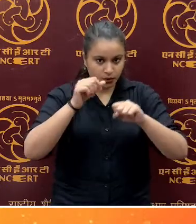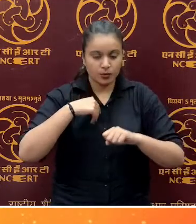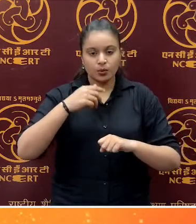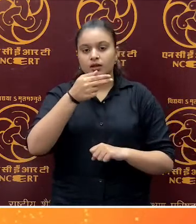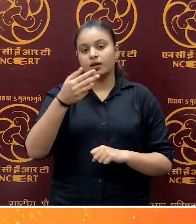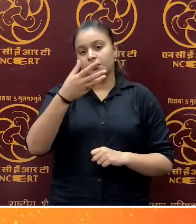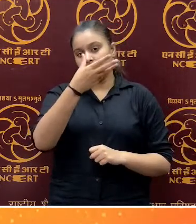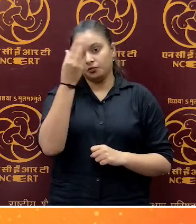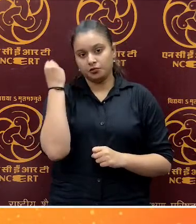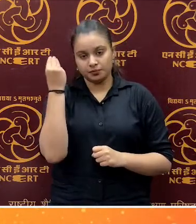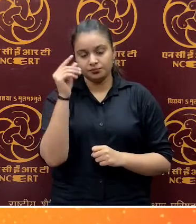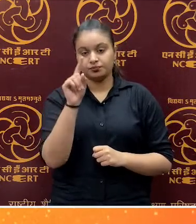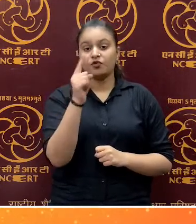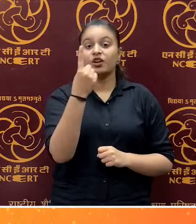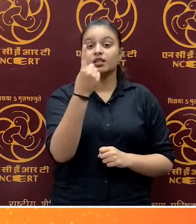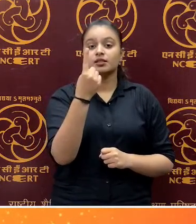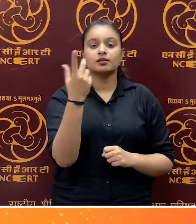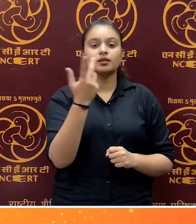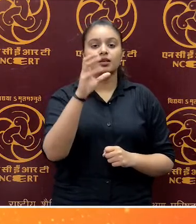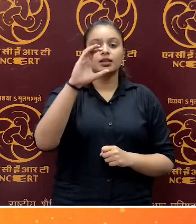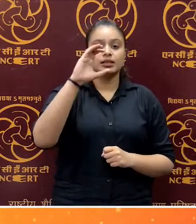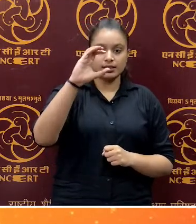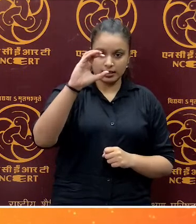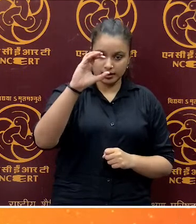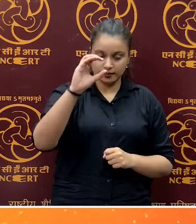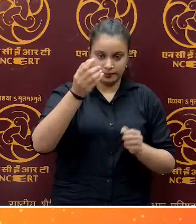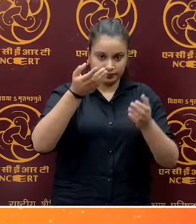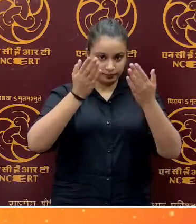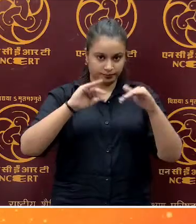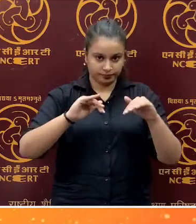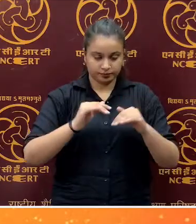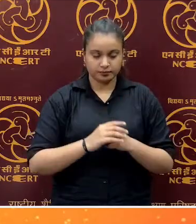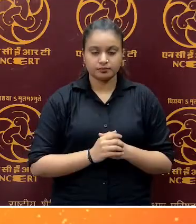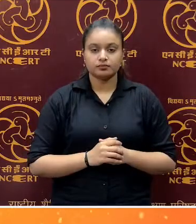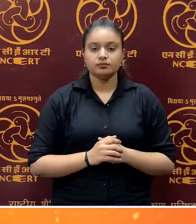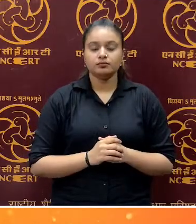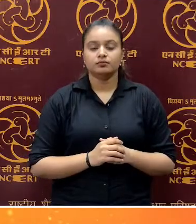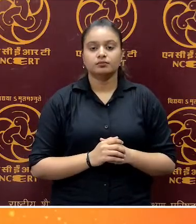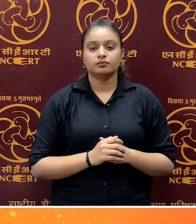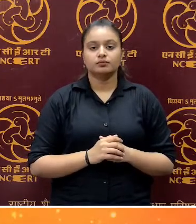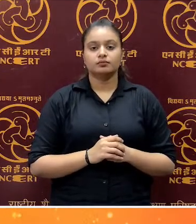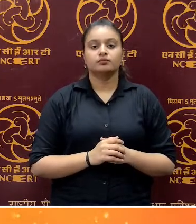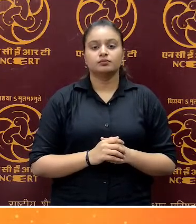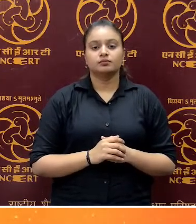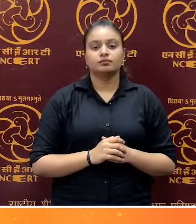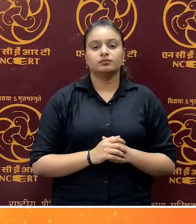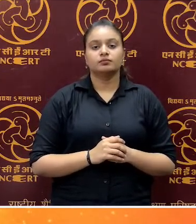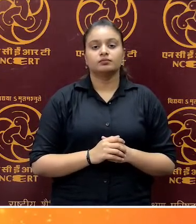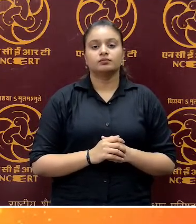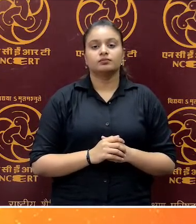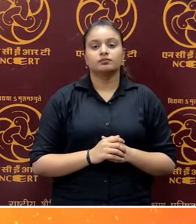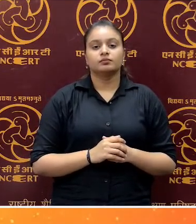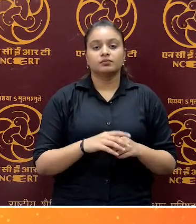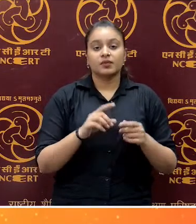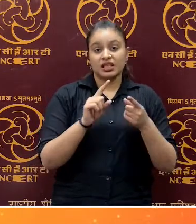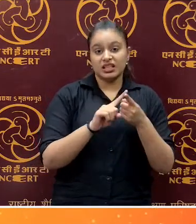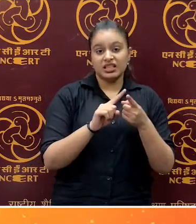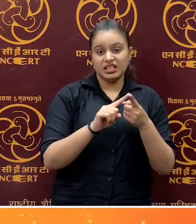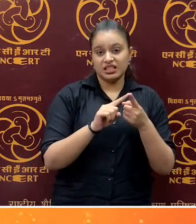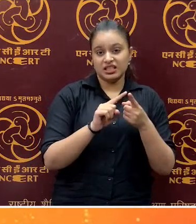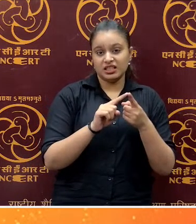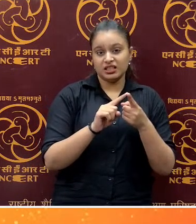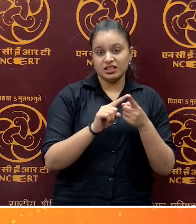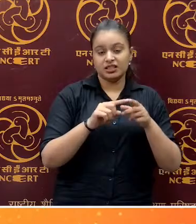C option would come as the first one, and after that when the fly meets the tree, I think E option would be the second